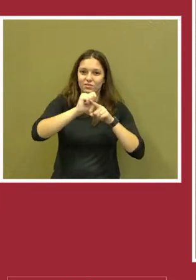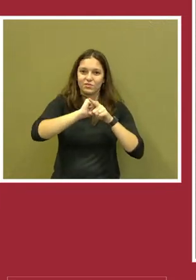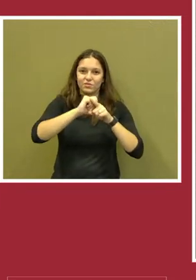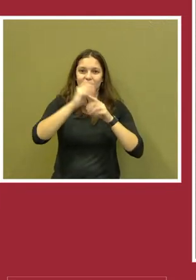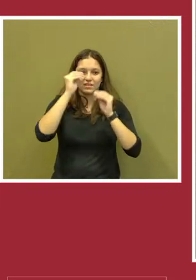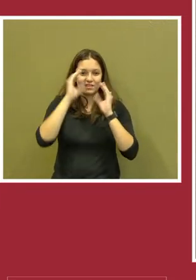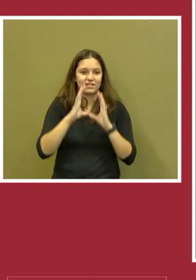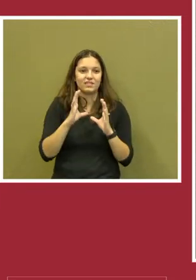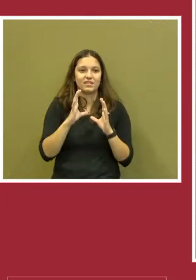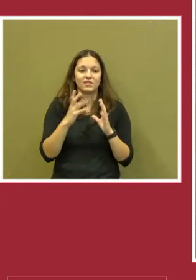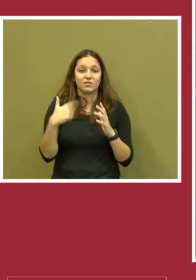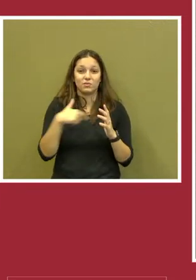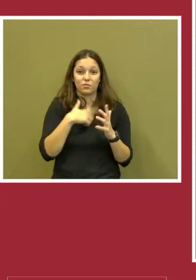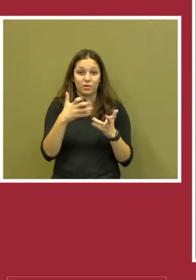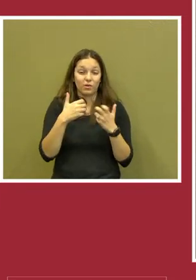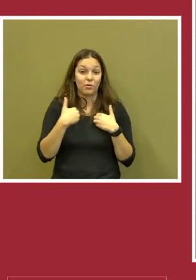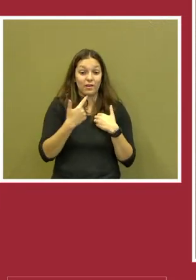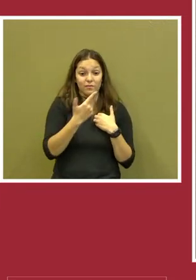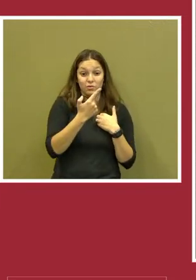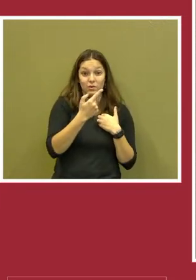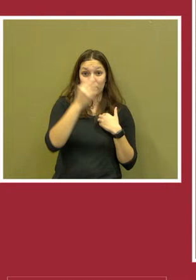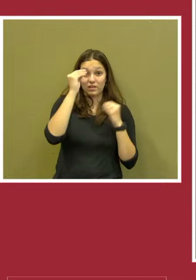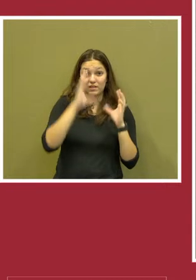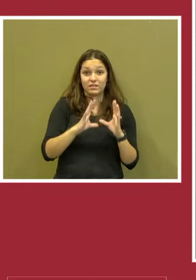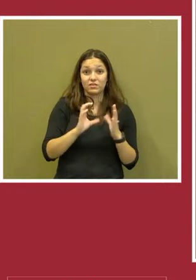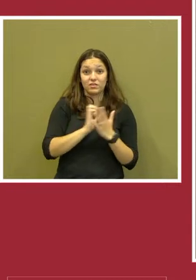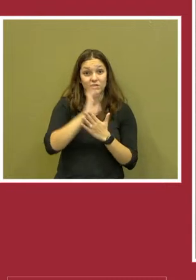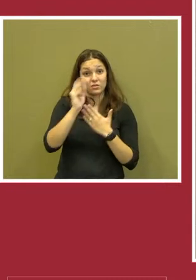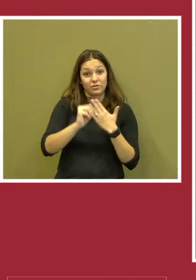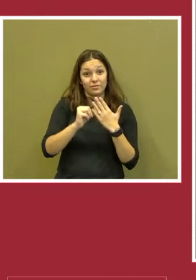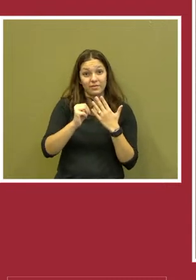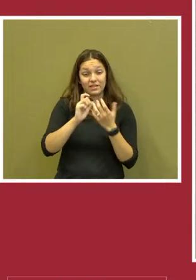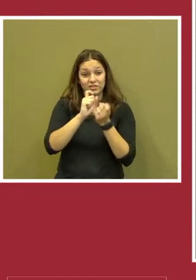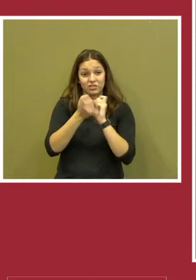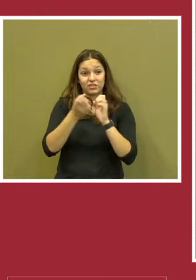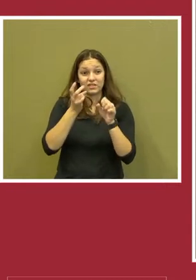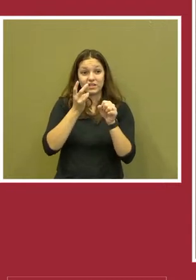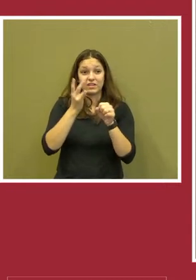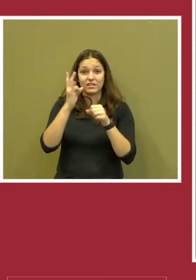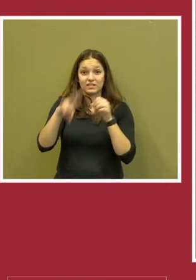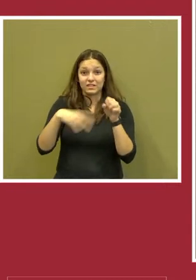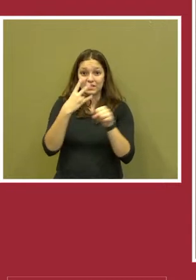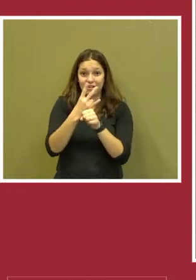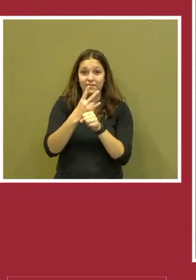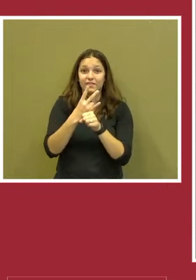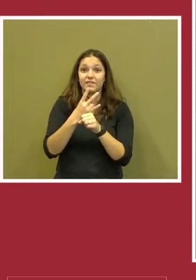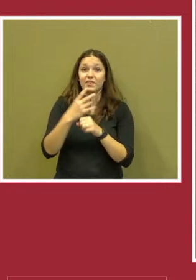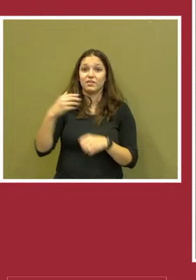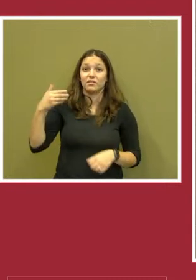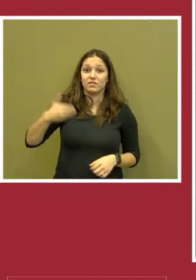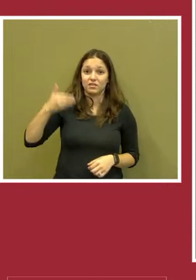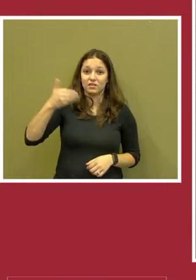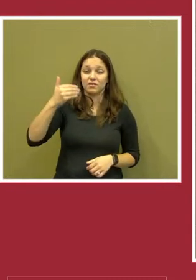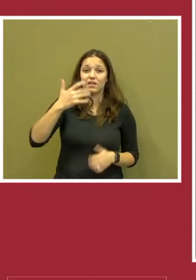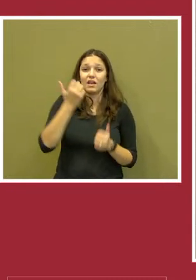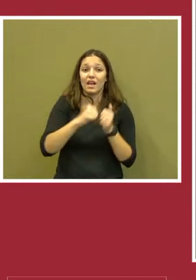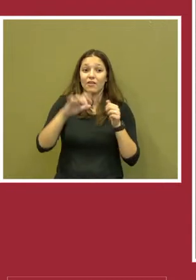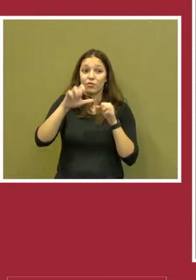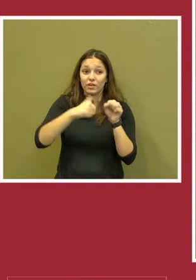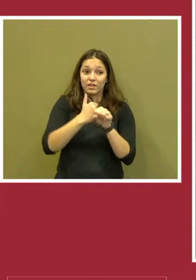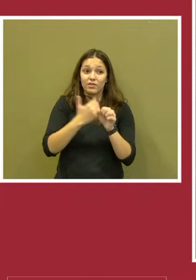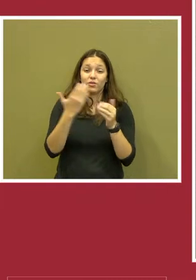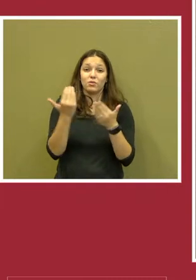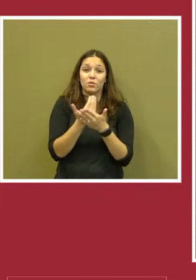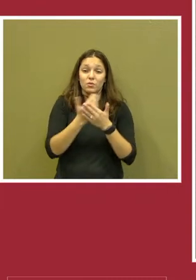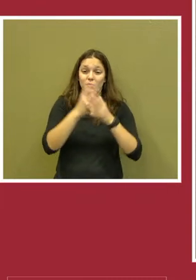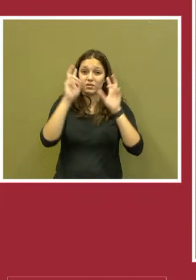want. We've got 21 teachers. The curriculum changes every 7 years, so every 7 years every year there's another subject